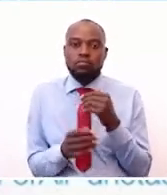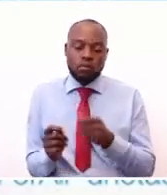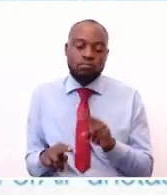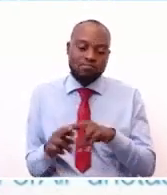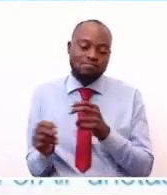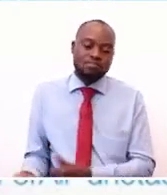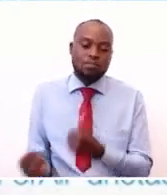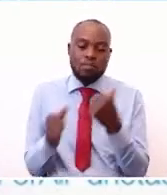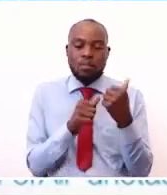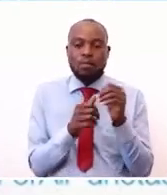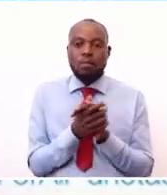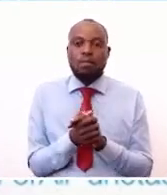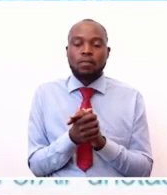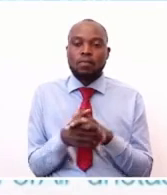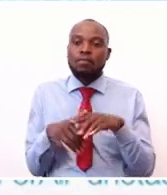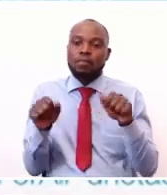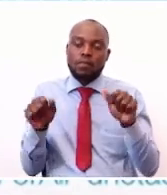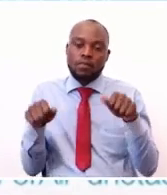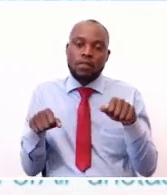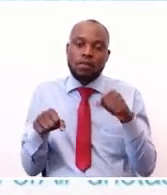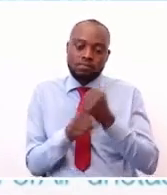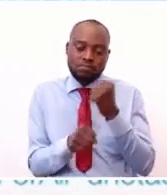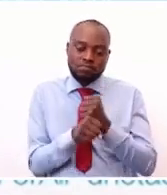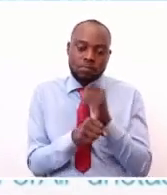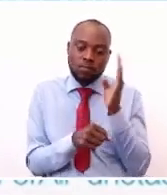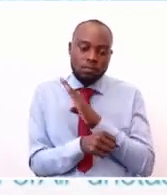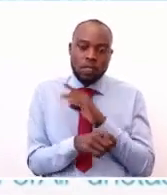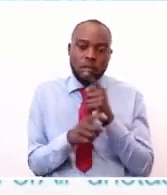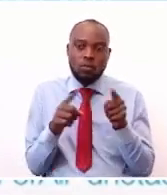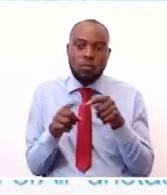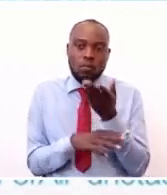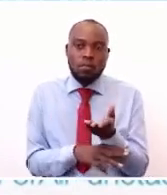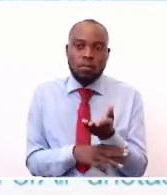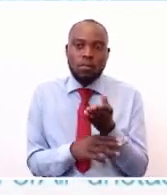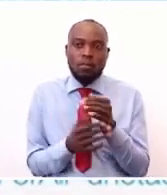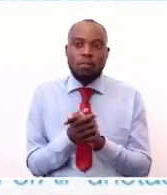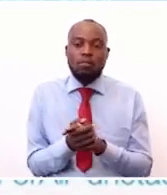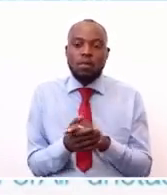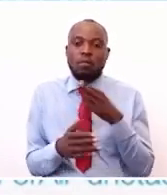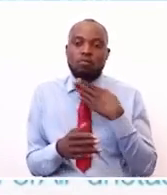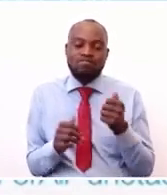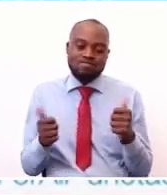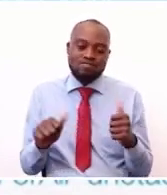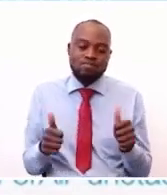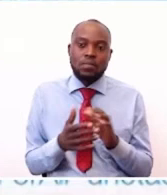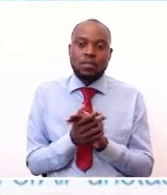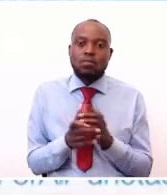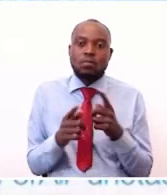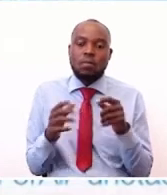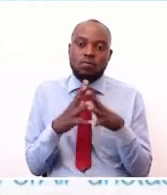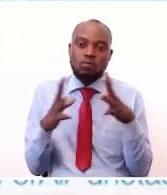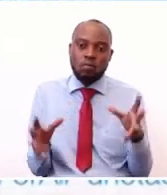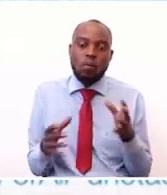And so, yes, there are alternatives through the MDBs, which we think need to be really much more thoroughly